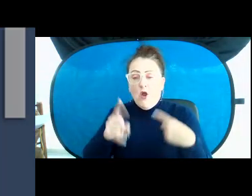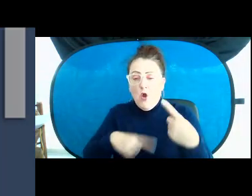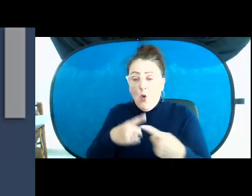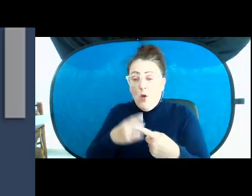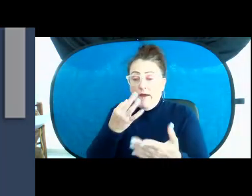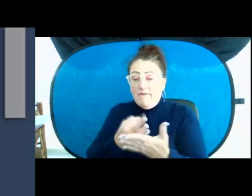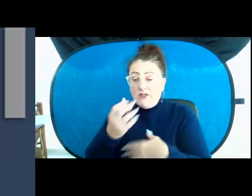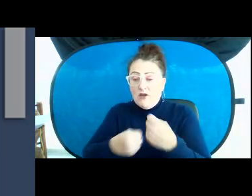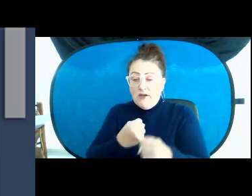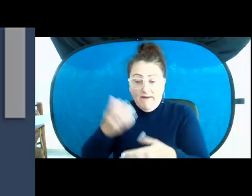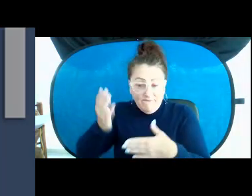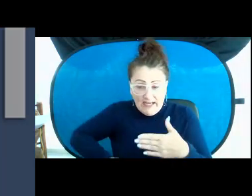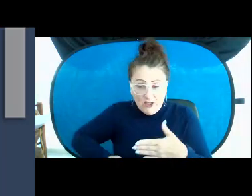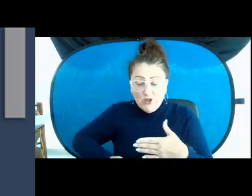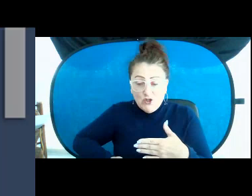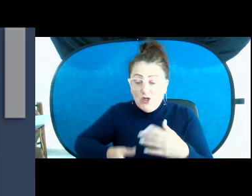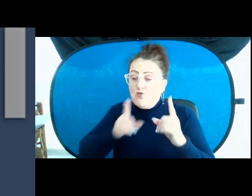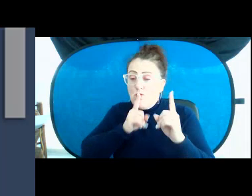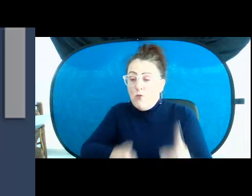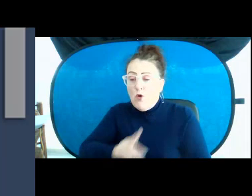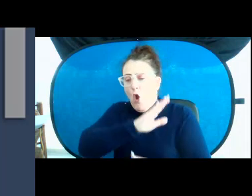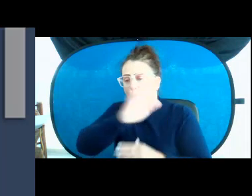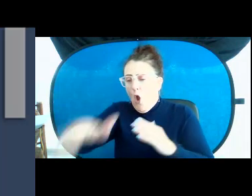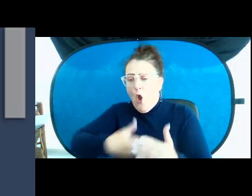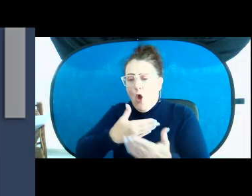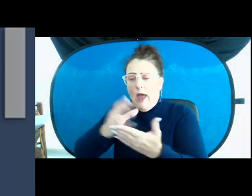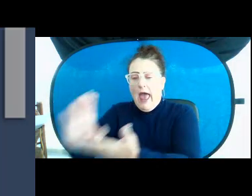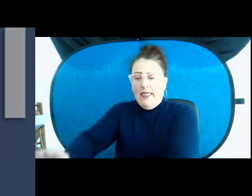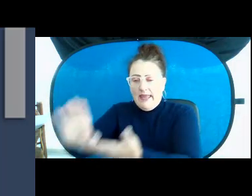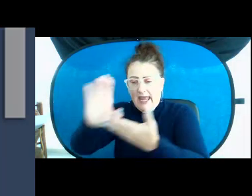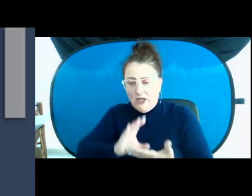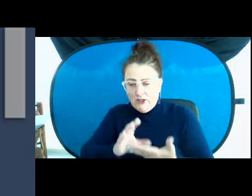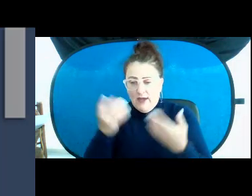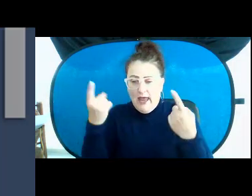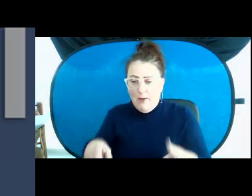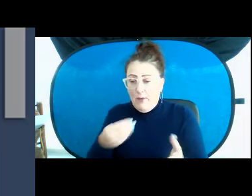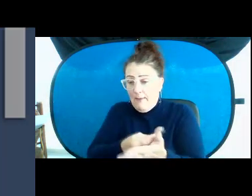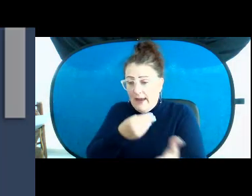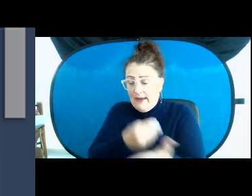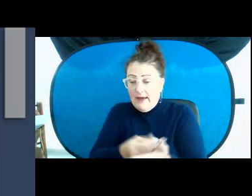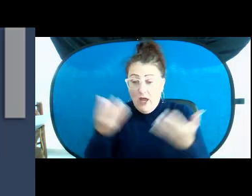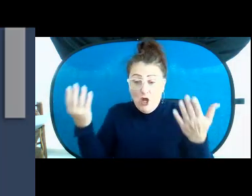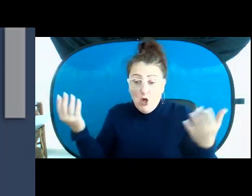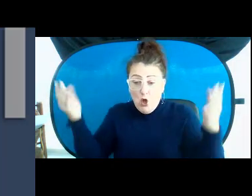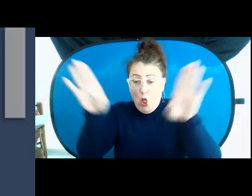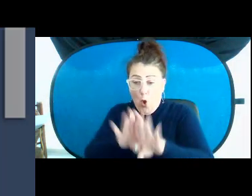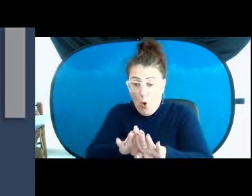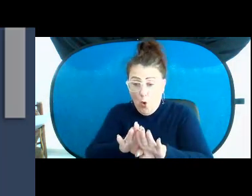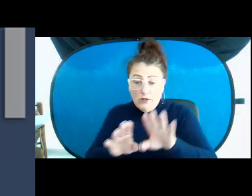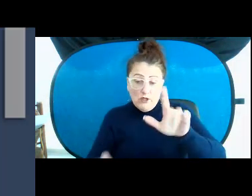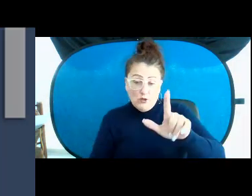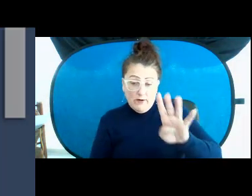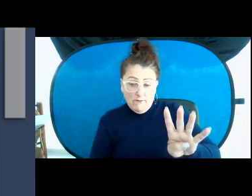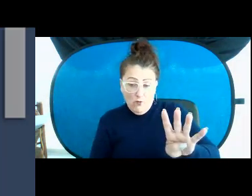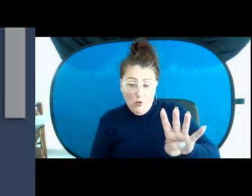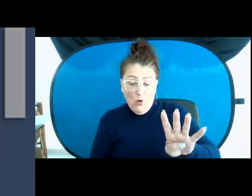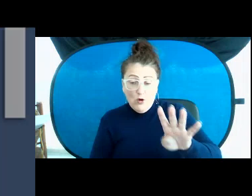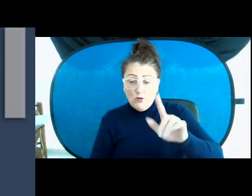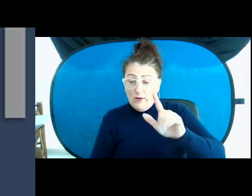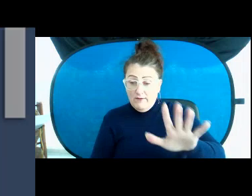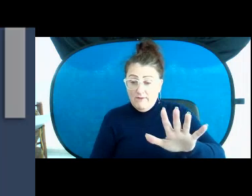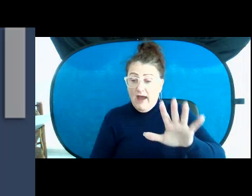year, reporting on all the allocations they made in that prior year. At the close of the 24-25 fiscal year,